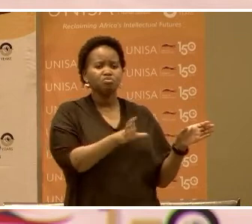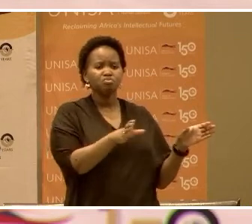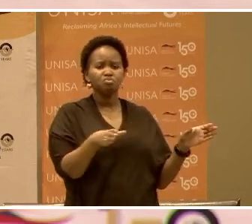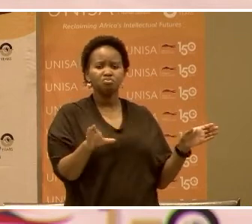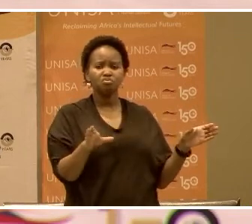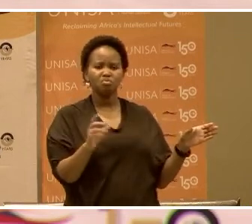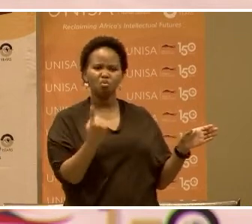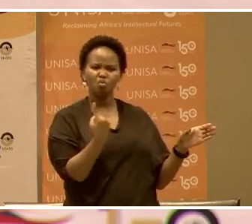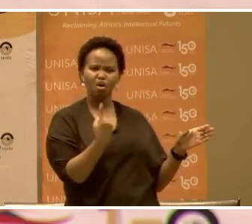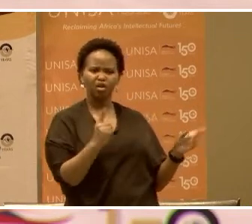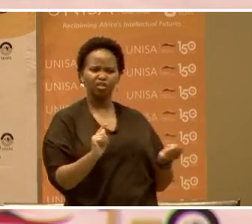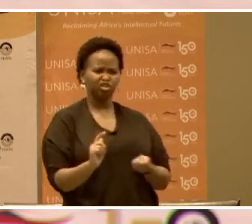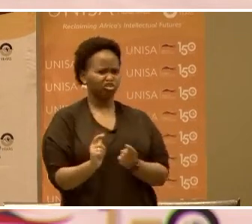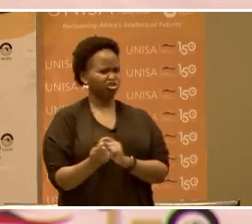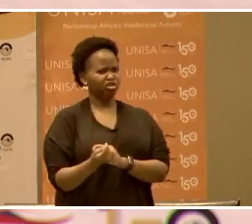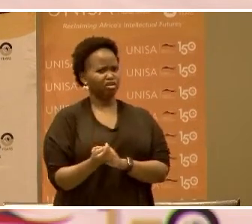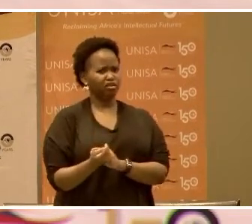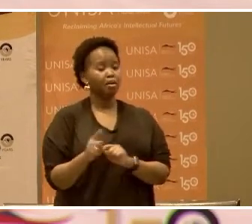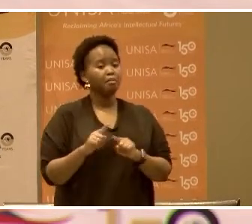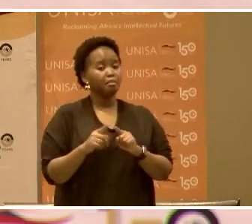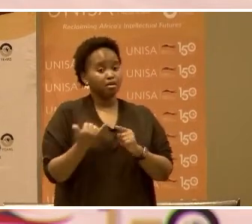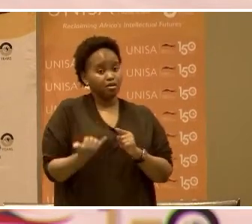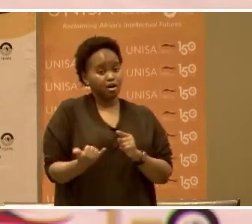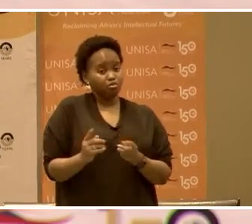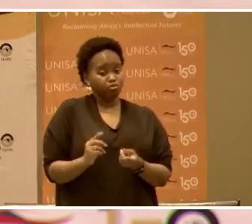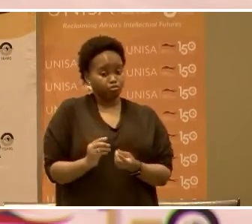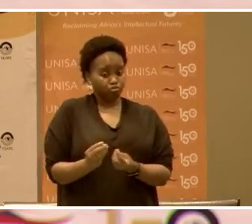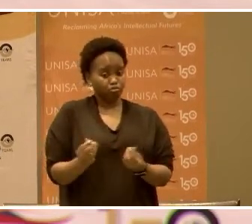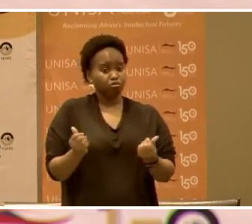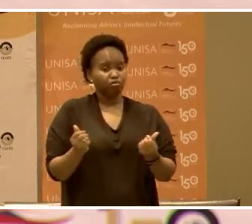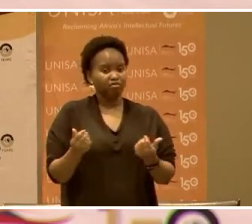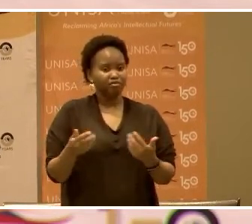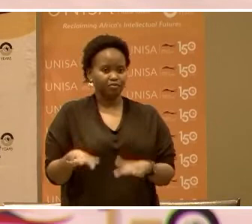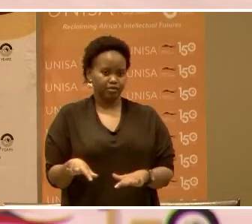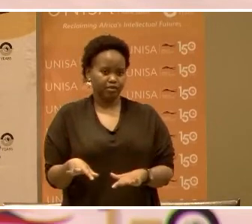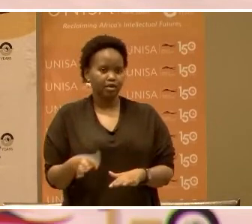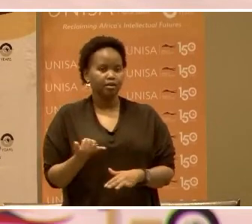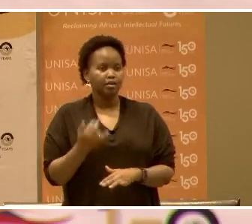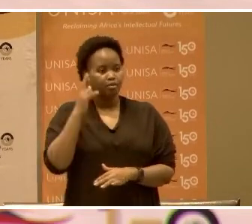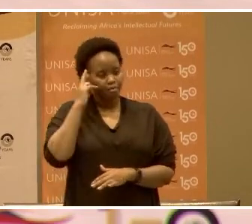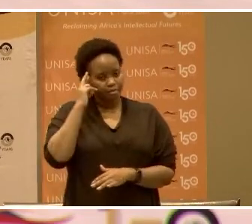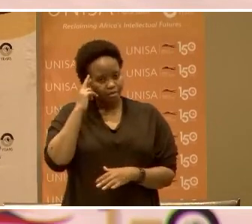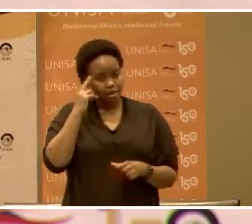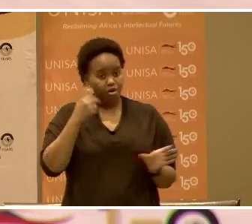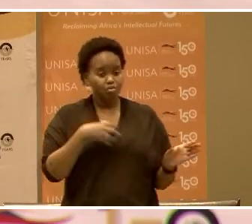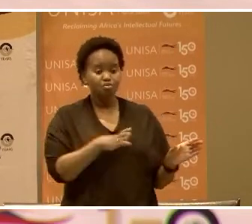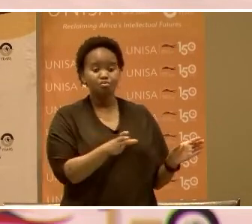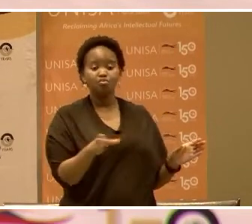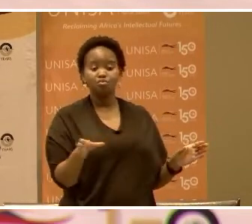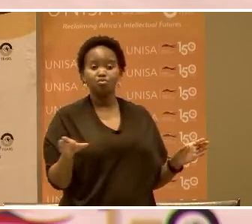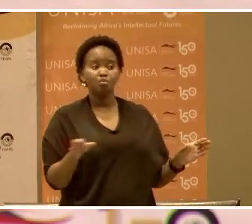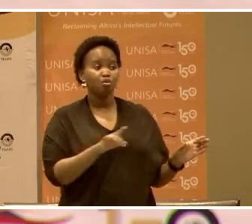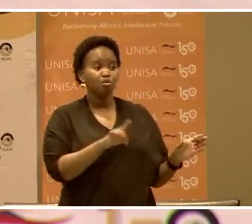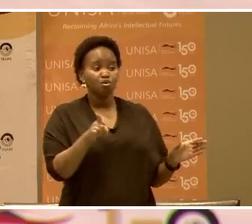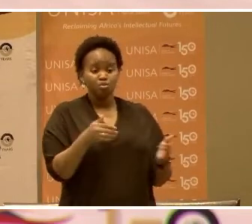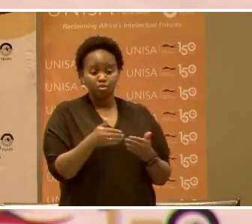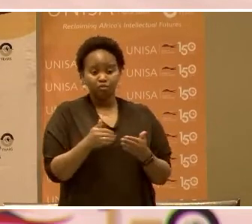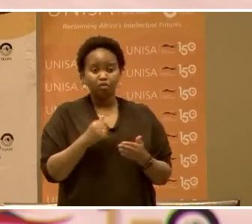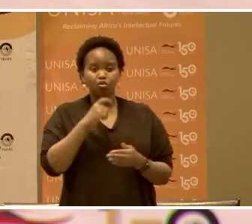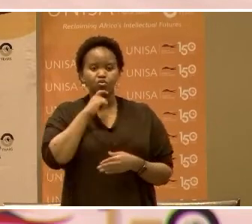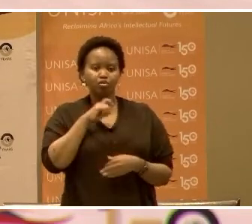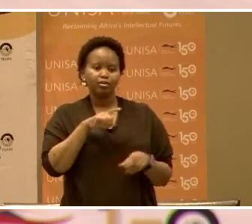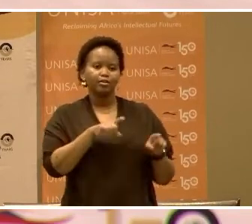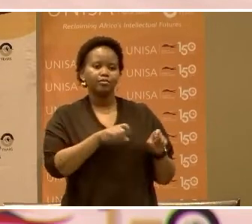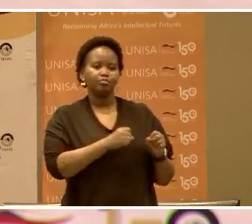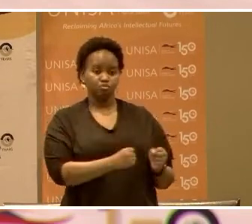sorted that. There are no changes. All the breakaway rooms that we are using are still the same. So